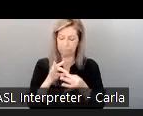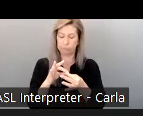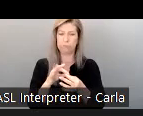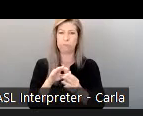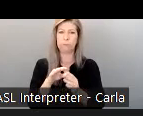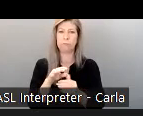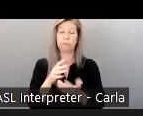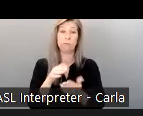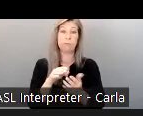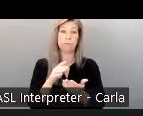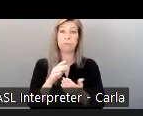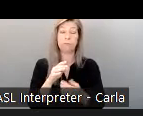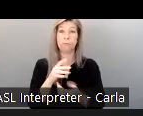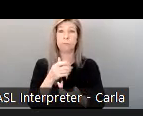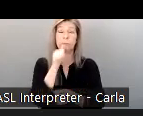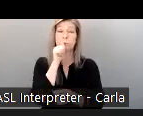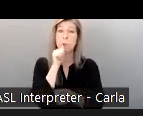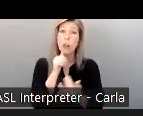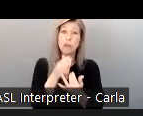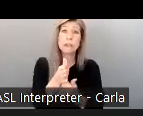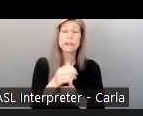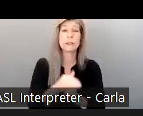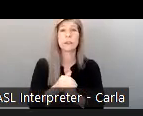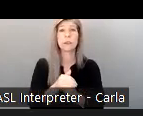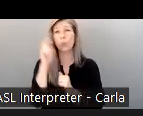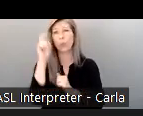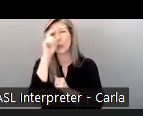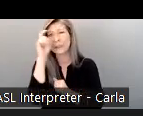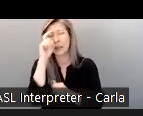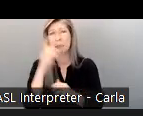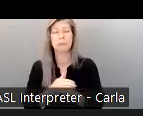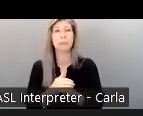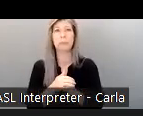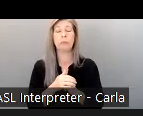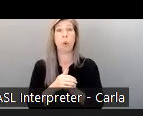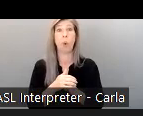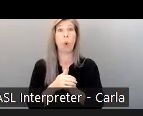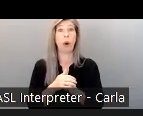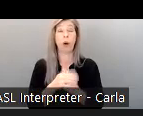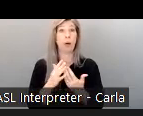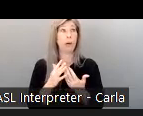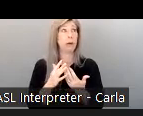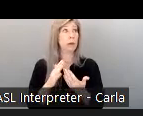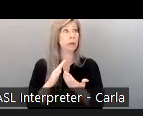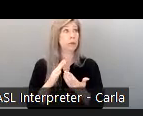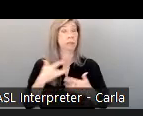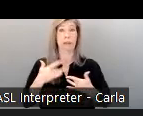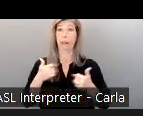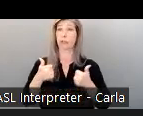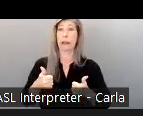window of Vicki Reynolds calls it the zone of fabulousness, is to create boundaries.